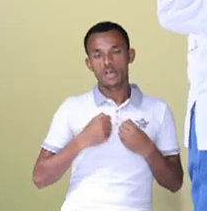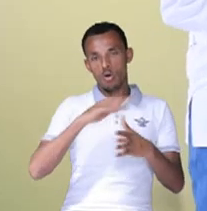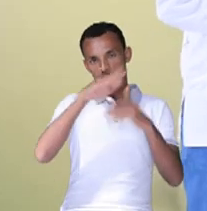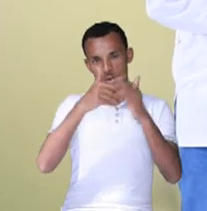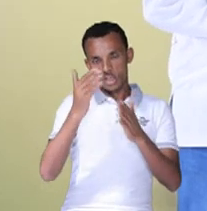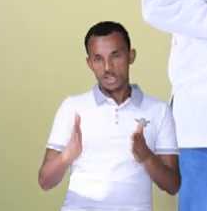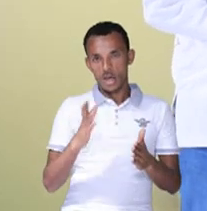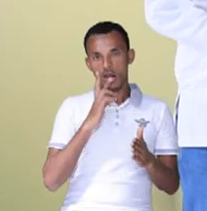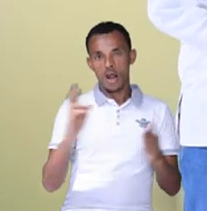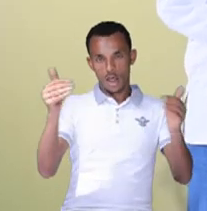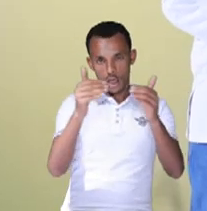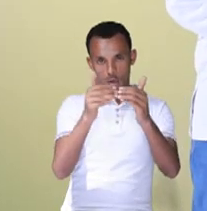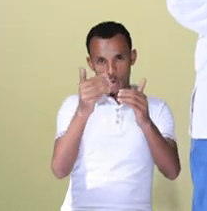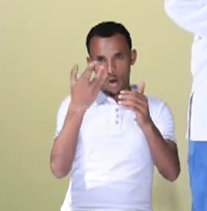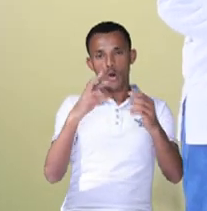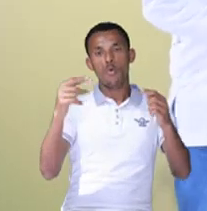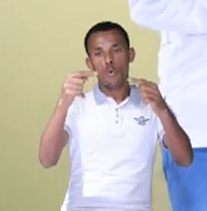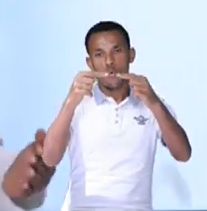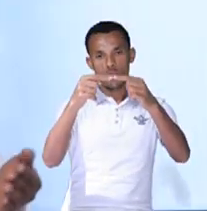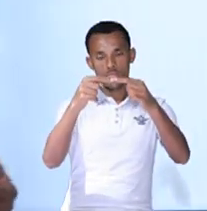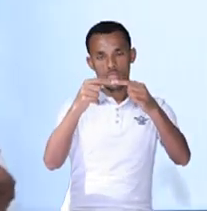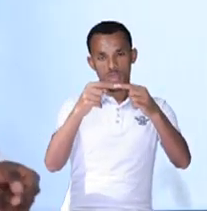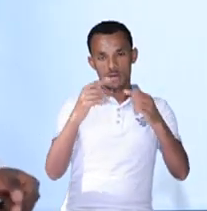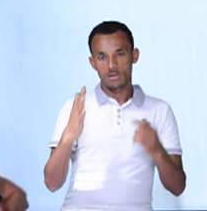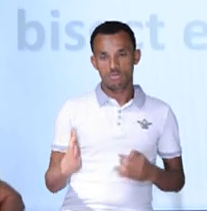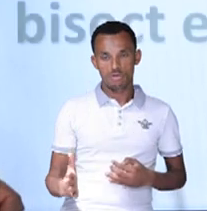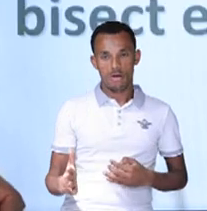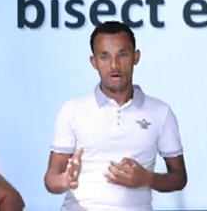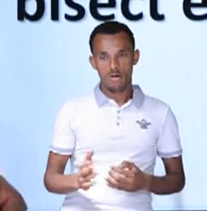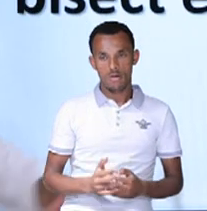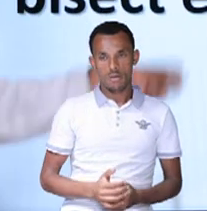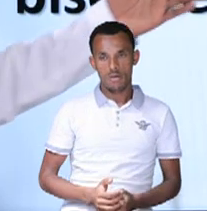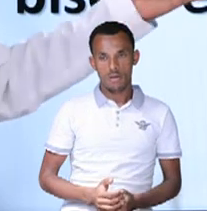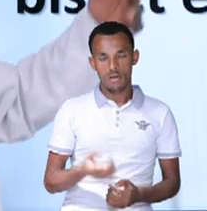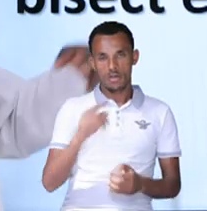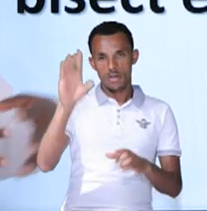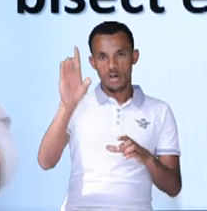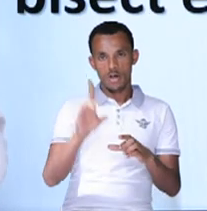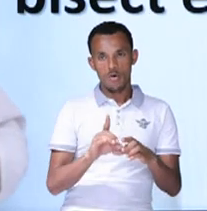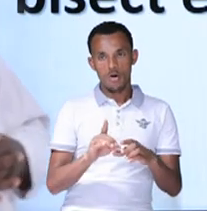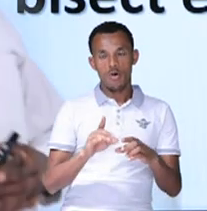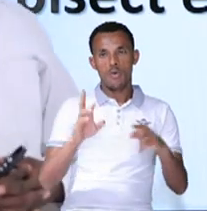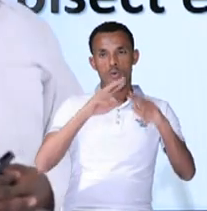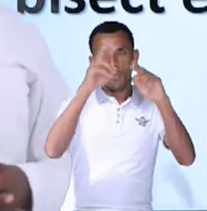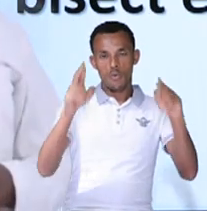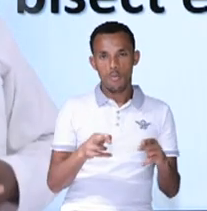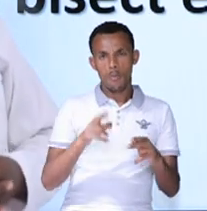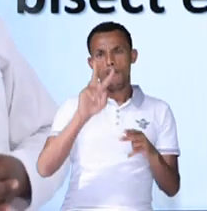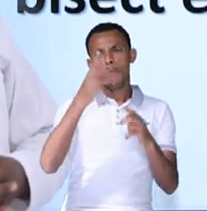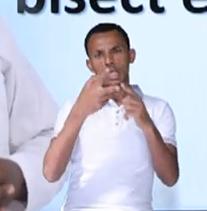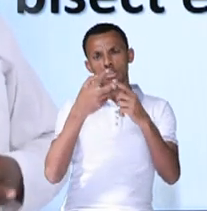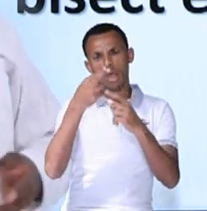sides are equal or congruent sides. The diagonal of rhombus bisect each